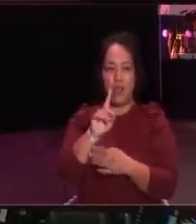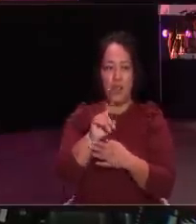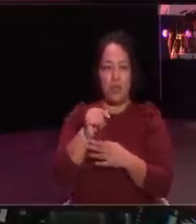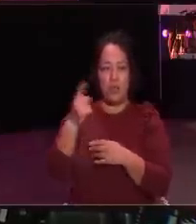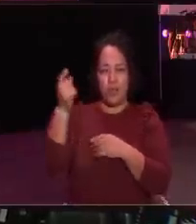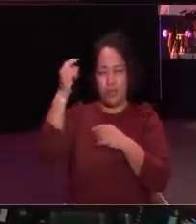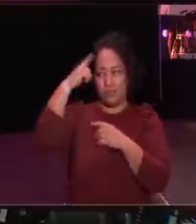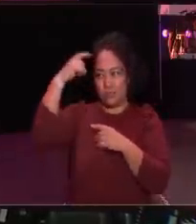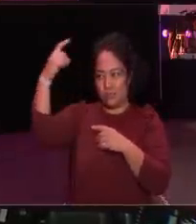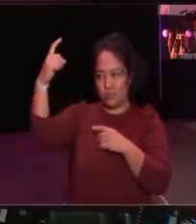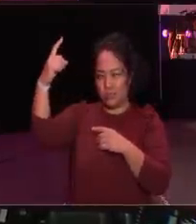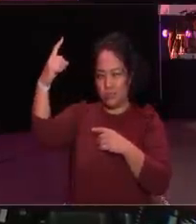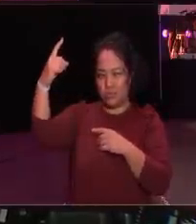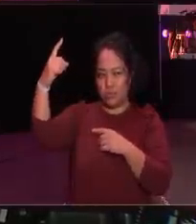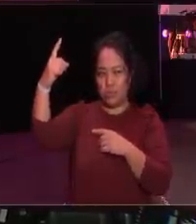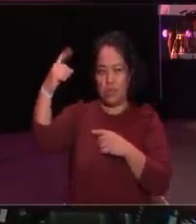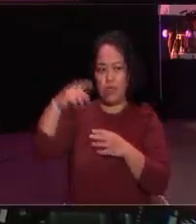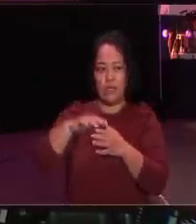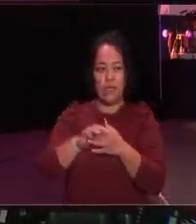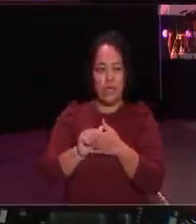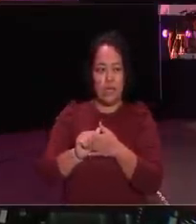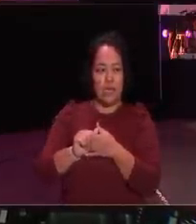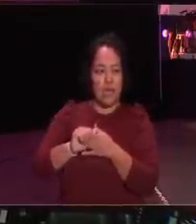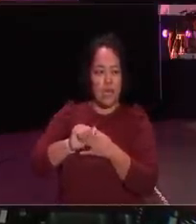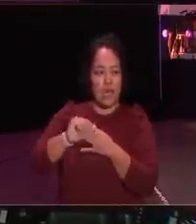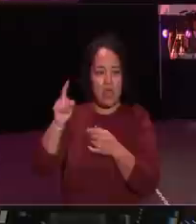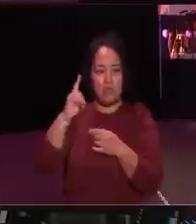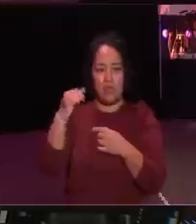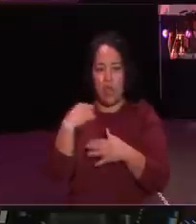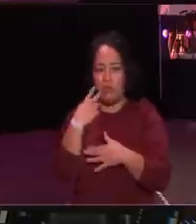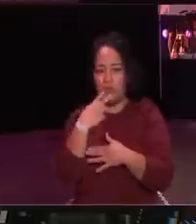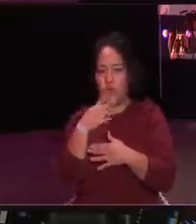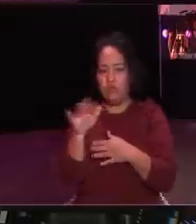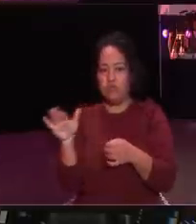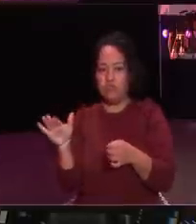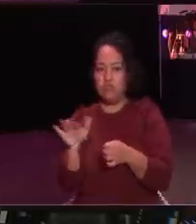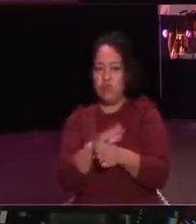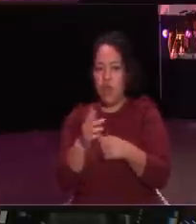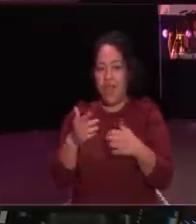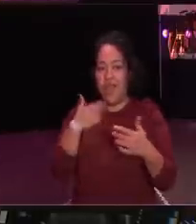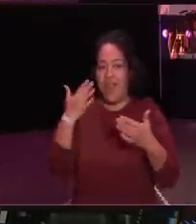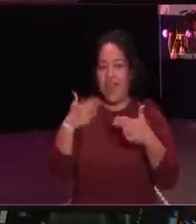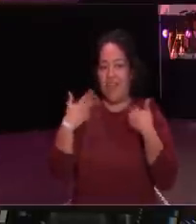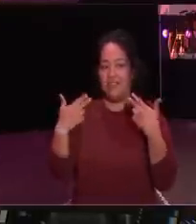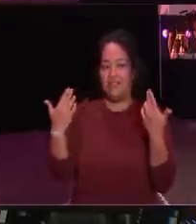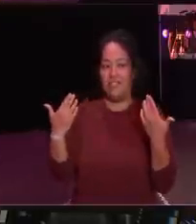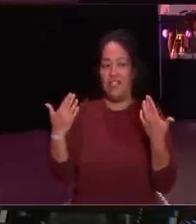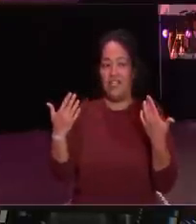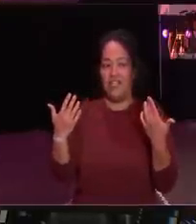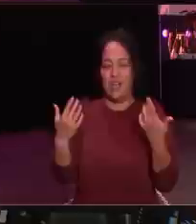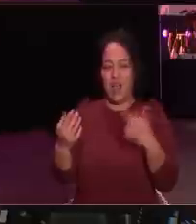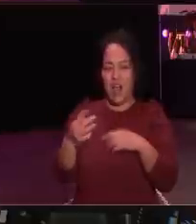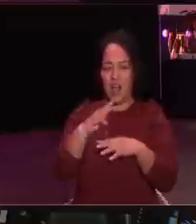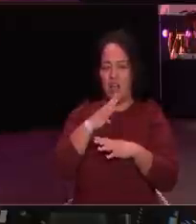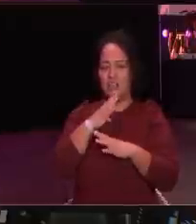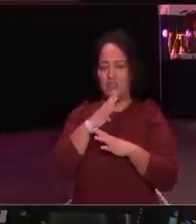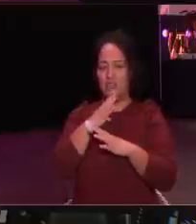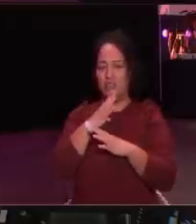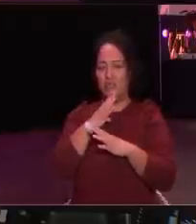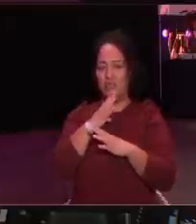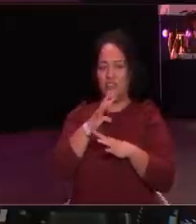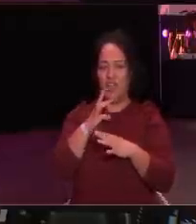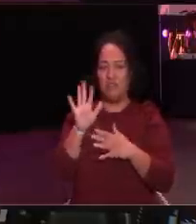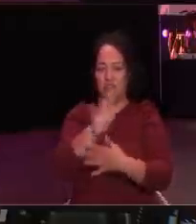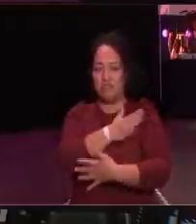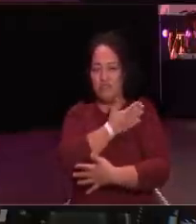dream. Entonces nuestra boca se llenará de risa. Then was our mouth filled with laughter. Y nuestra lengua de alabanza. And our tongue